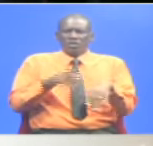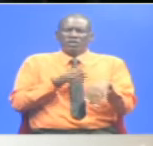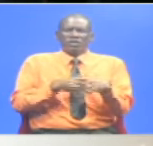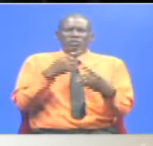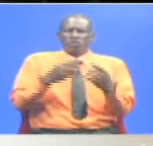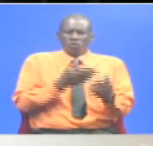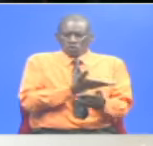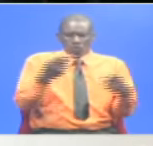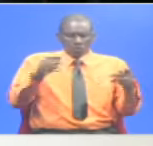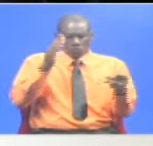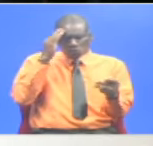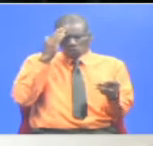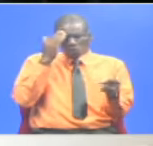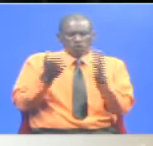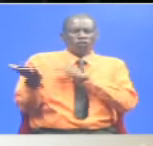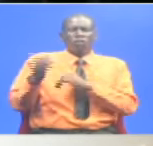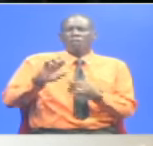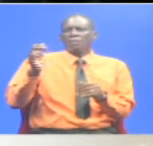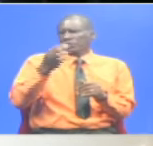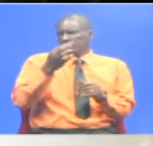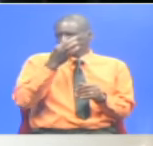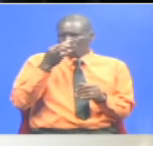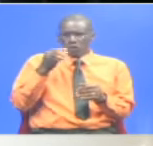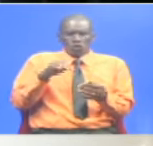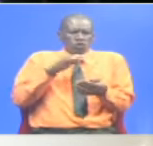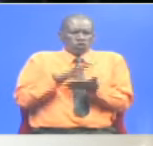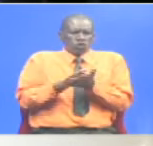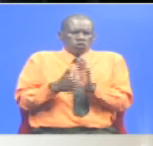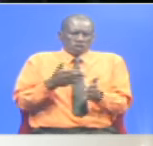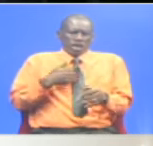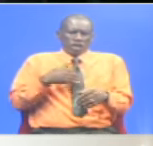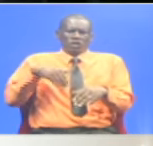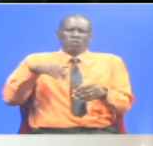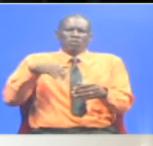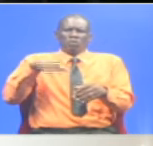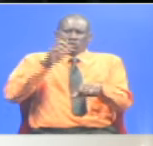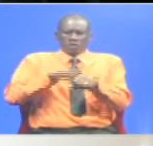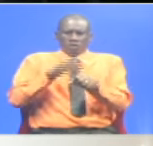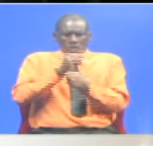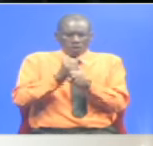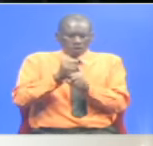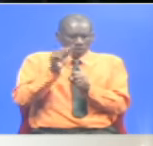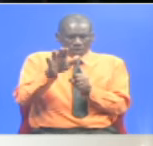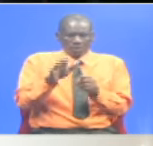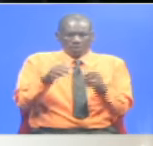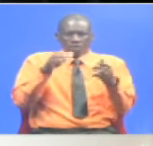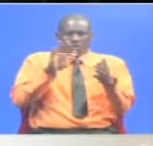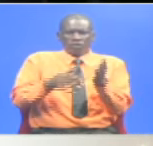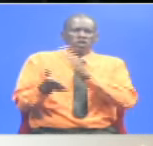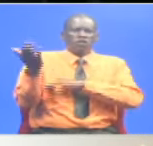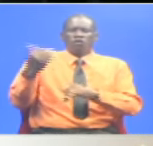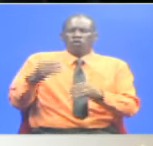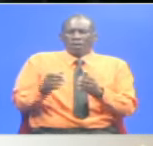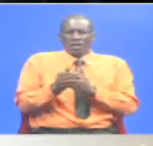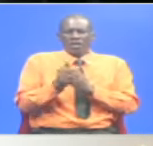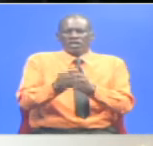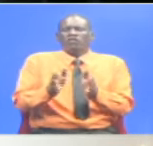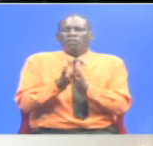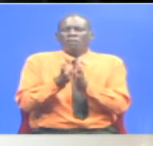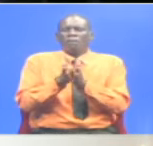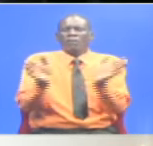those who knew the late President Mwai Kibaki, nobody quite spent more time working with him than the former head of public service and secretary